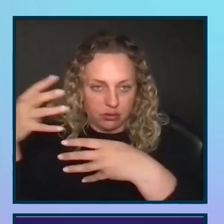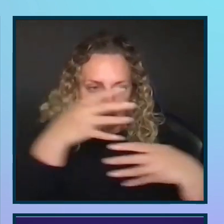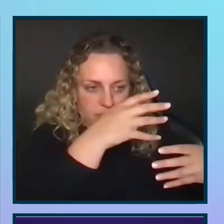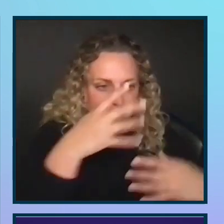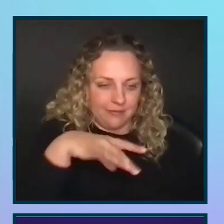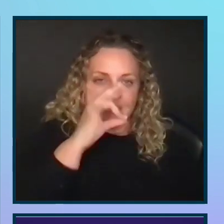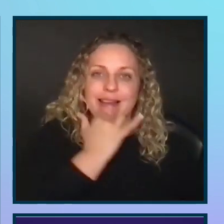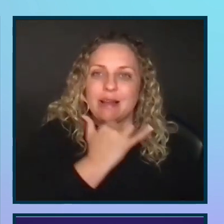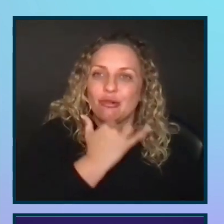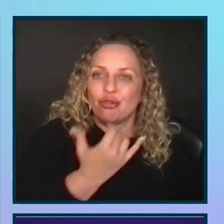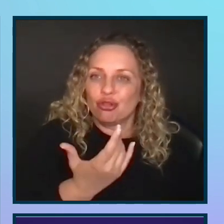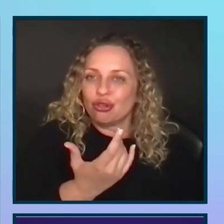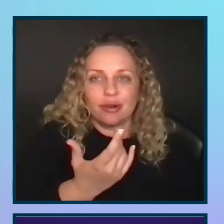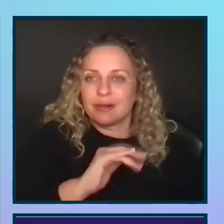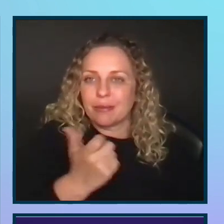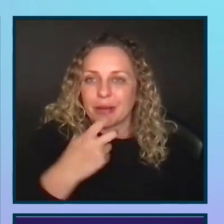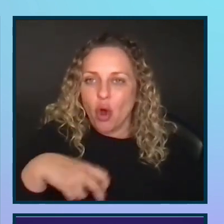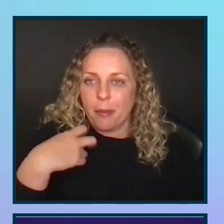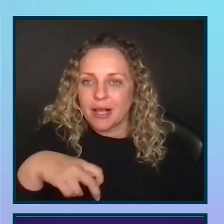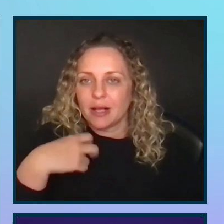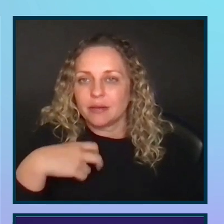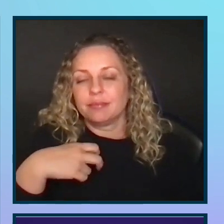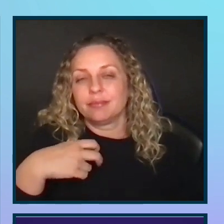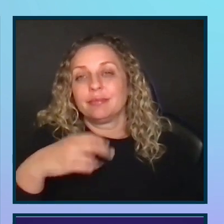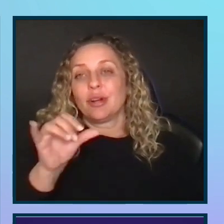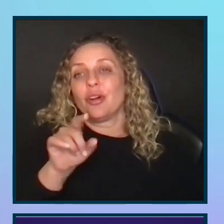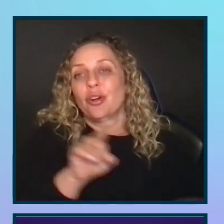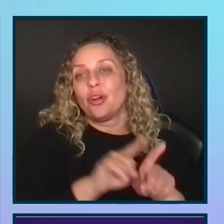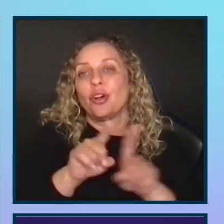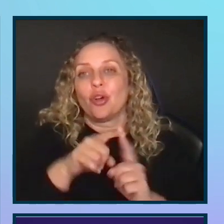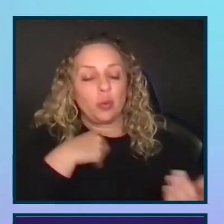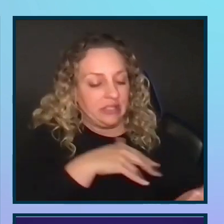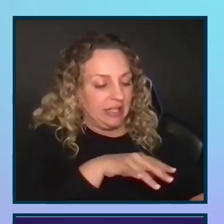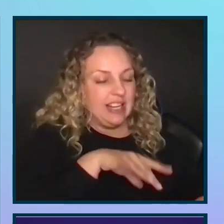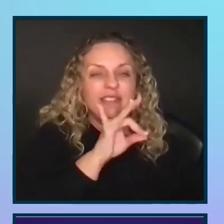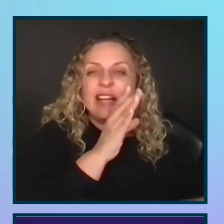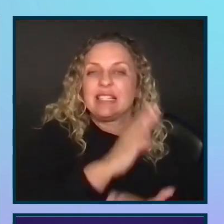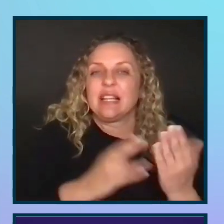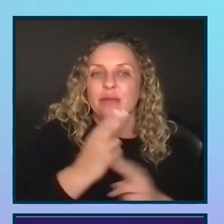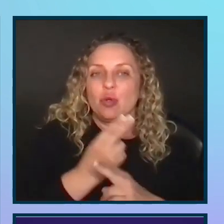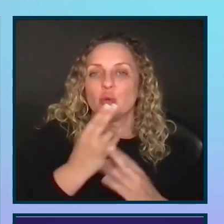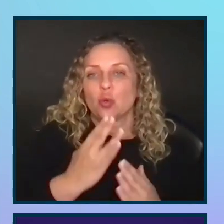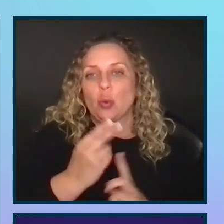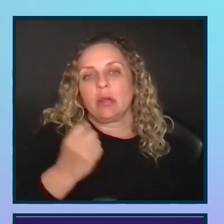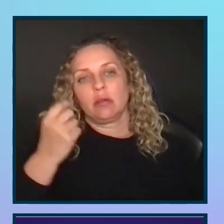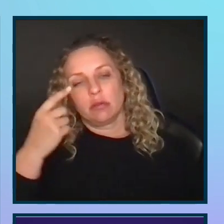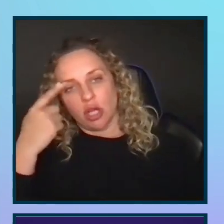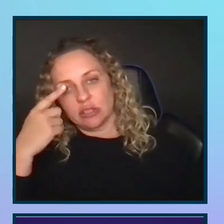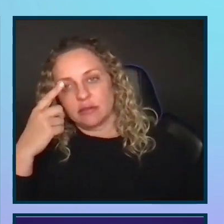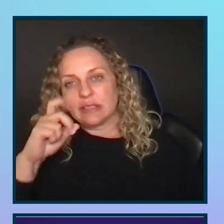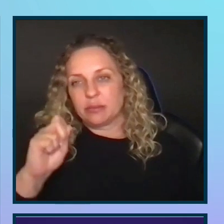errors. That's a really big problem. Not to mention, through study, we did find some users with cognitive disabilities